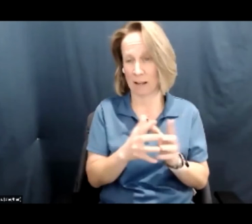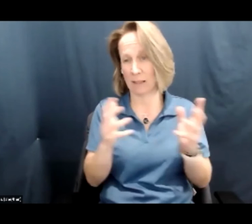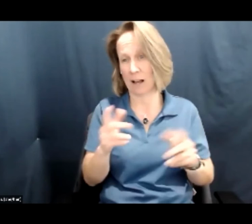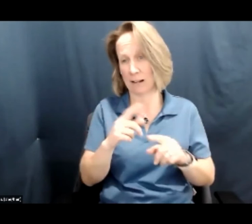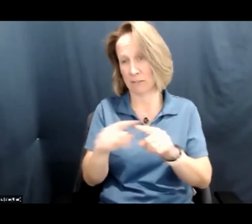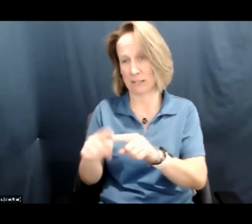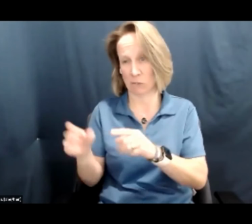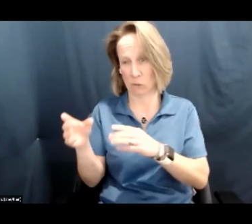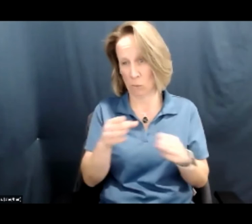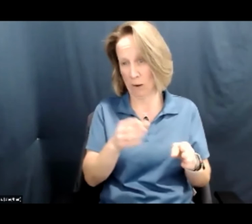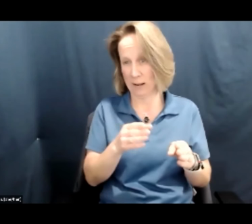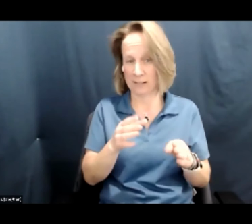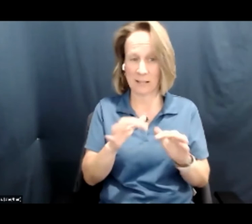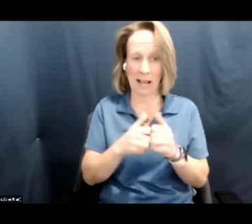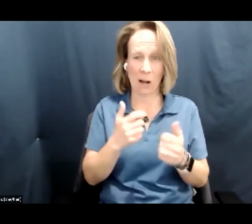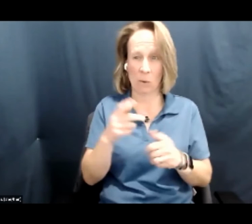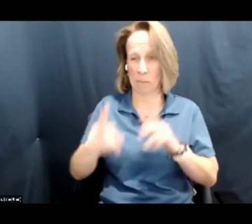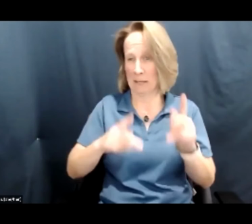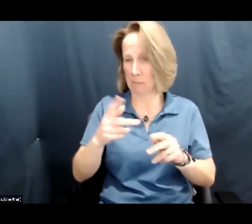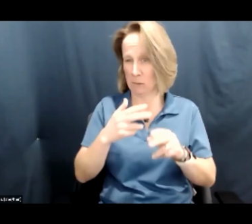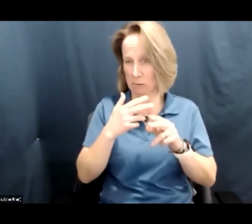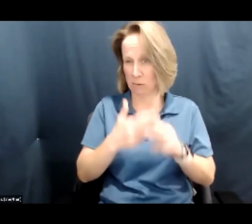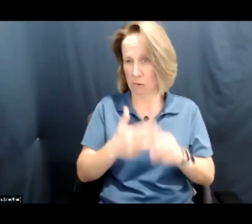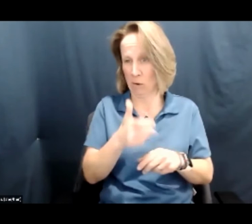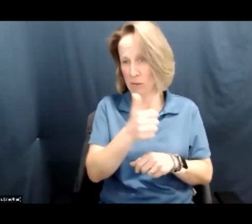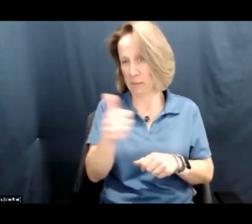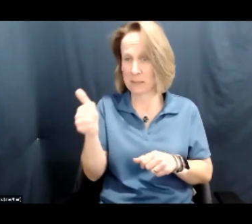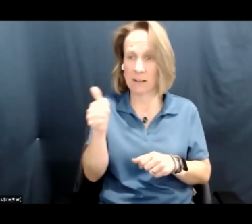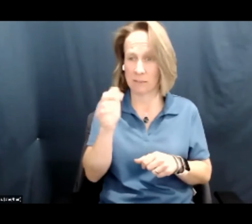refer to themselves, and that is valid.